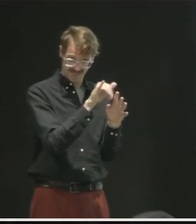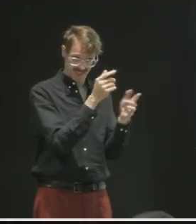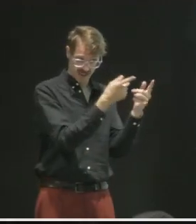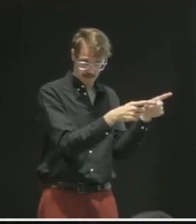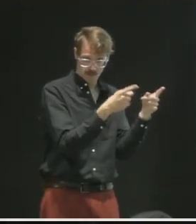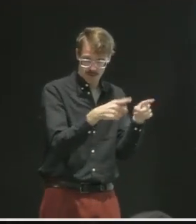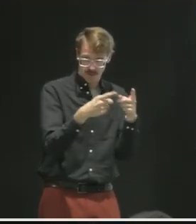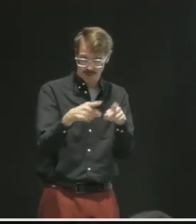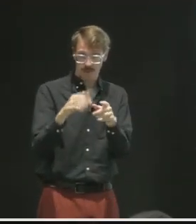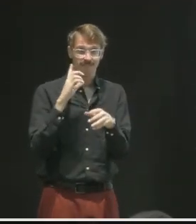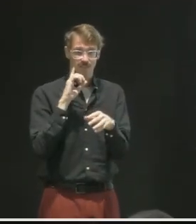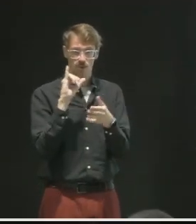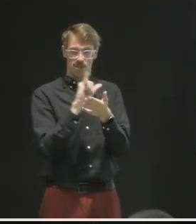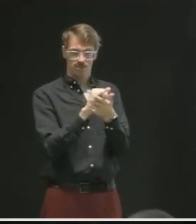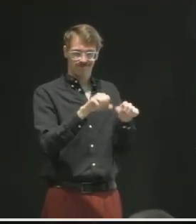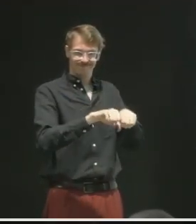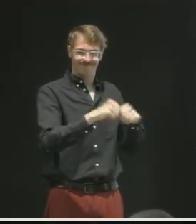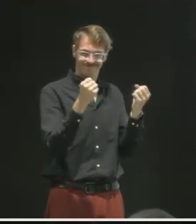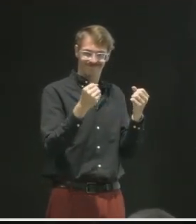violations